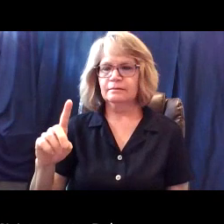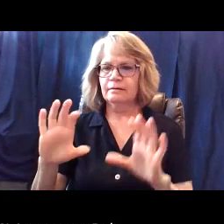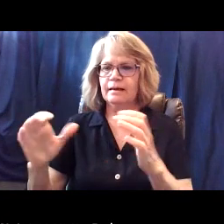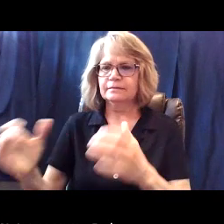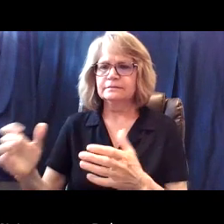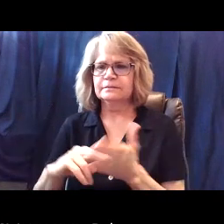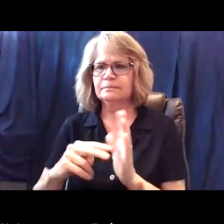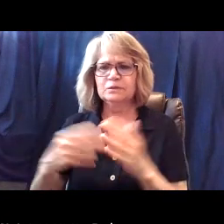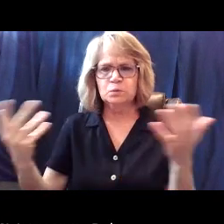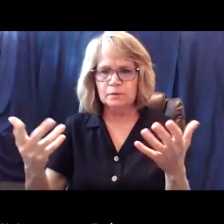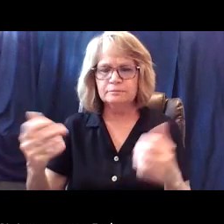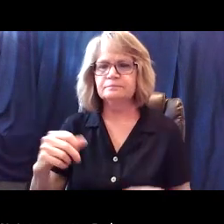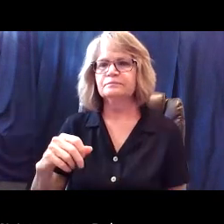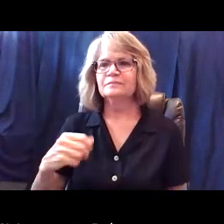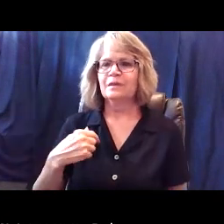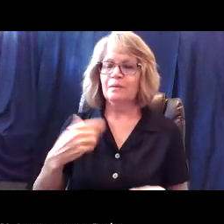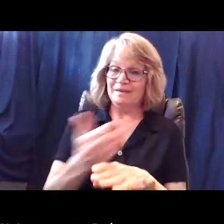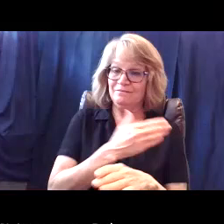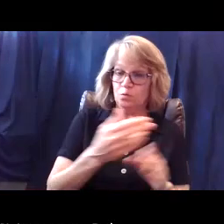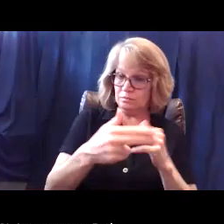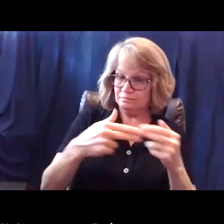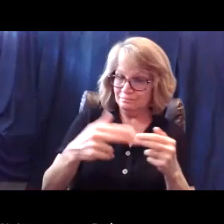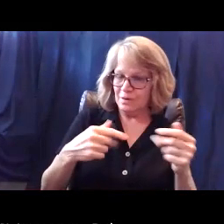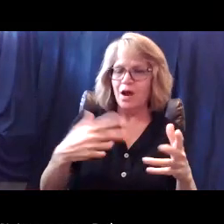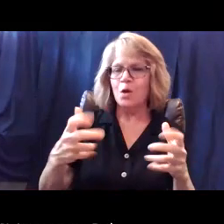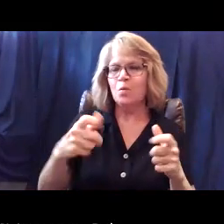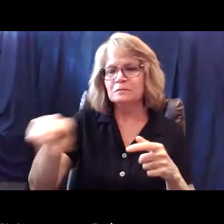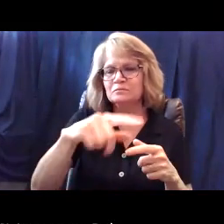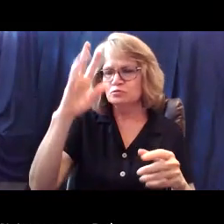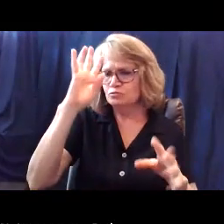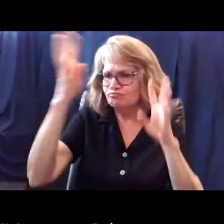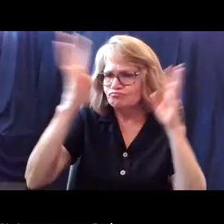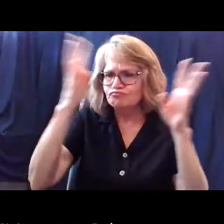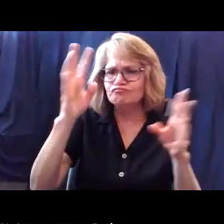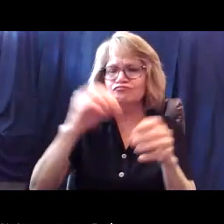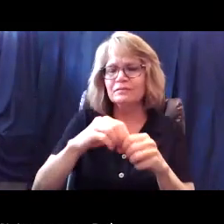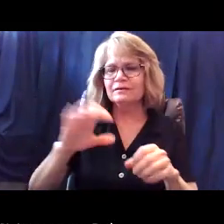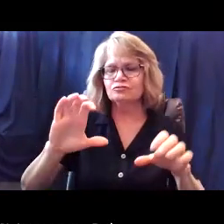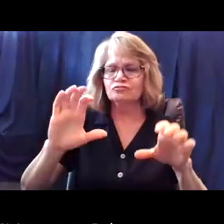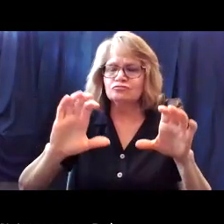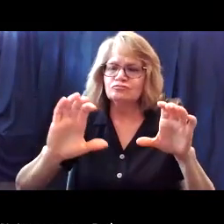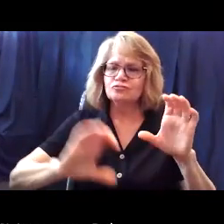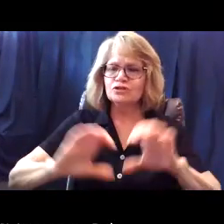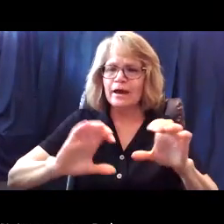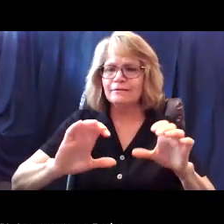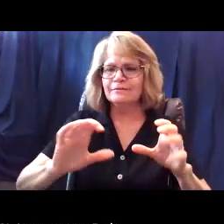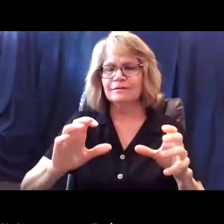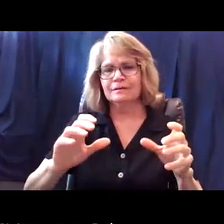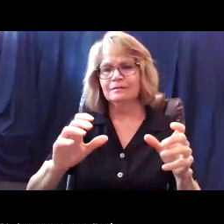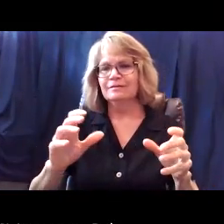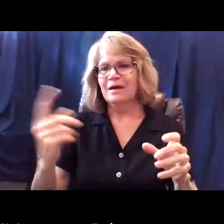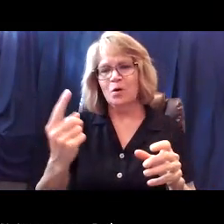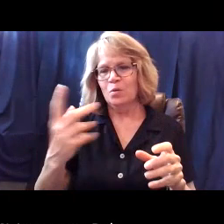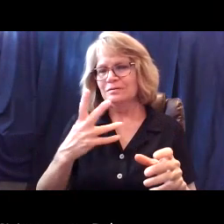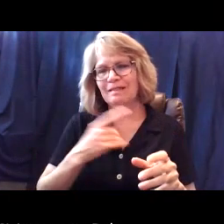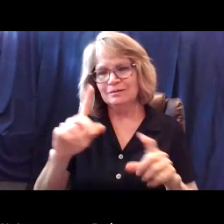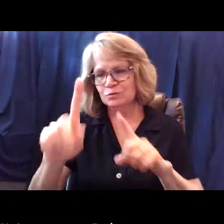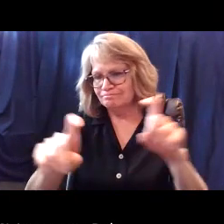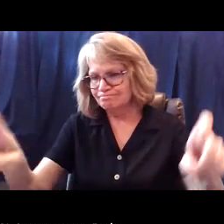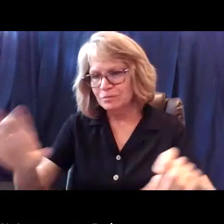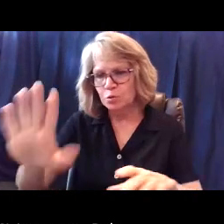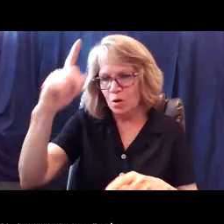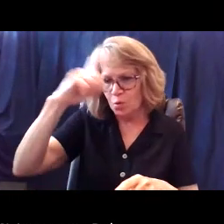the protected classes, I'd love to see how many we can come up with in the chat as a group. I always like to leverage the wisdom of the group. So